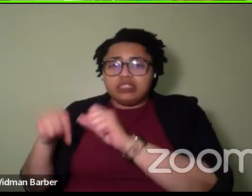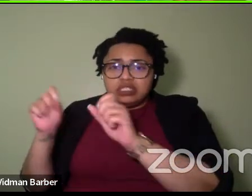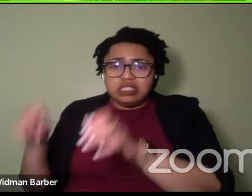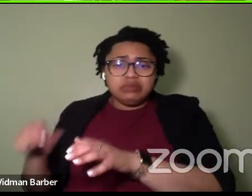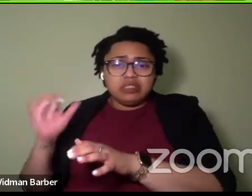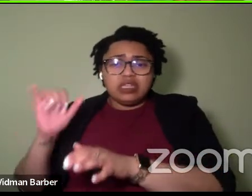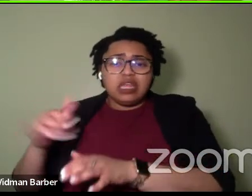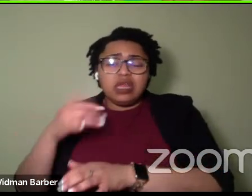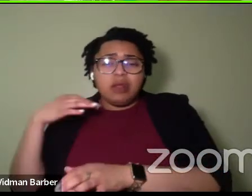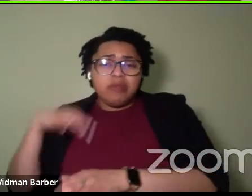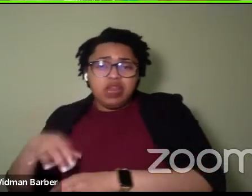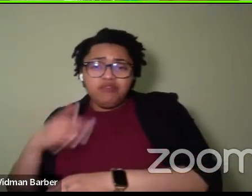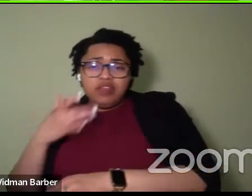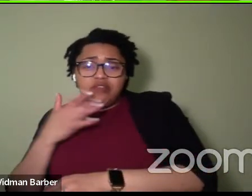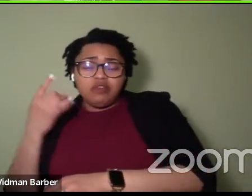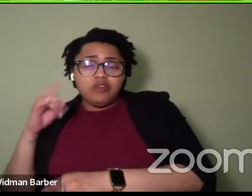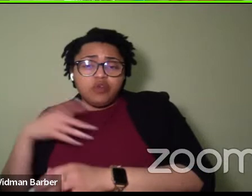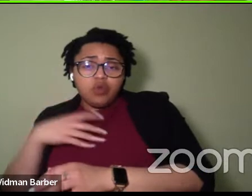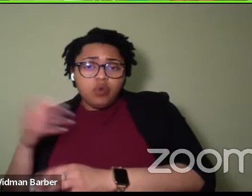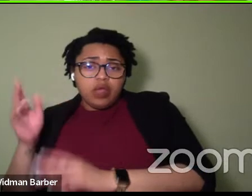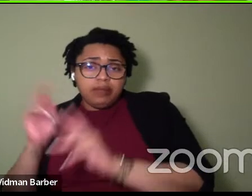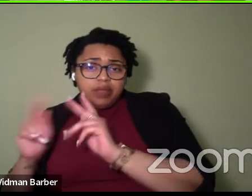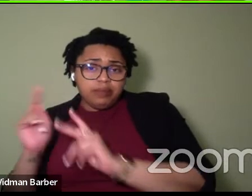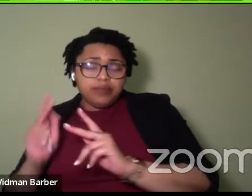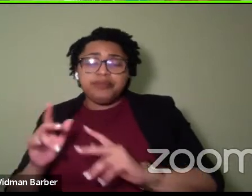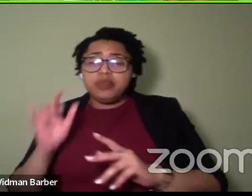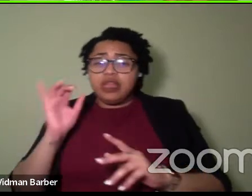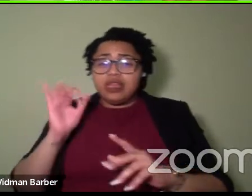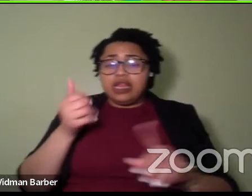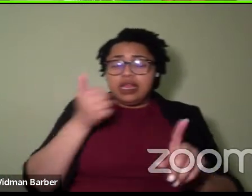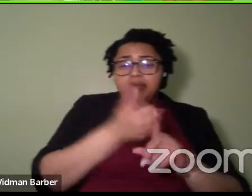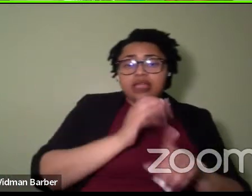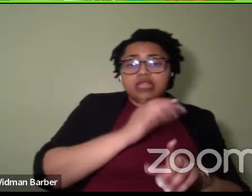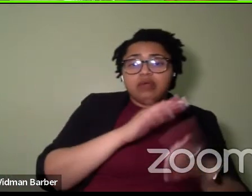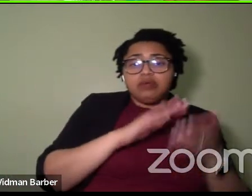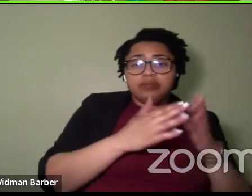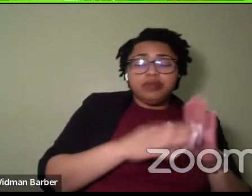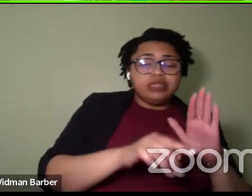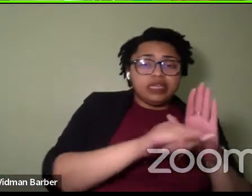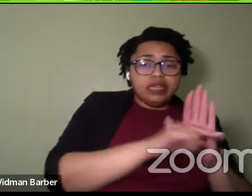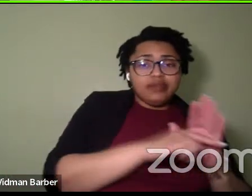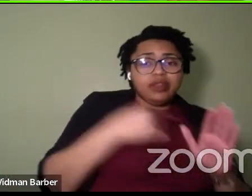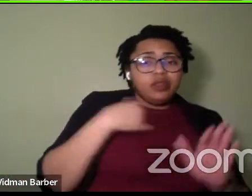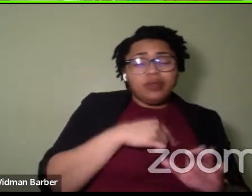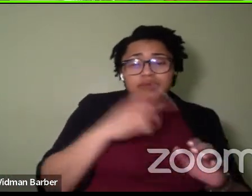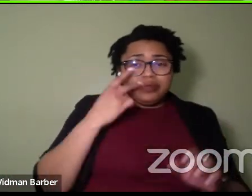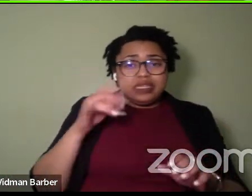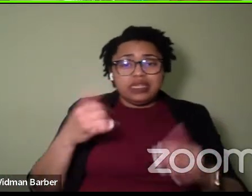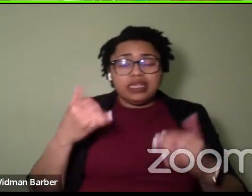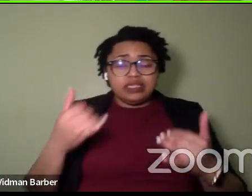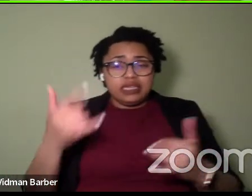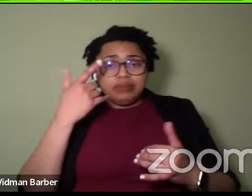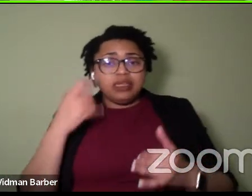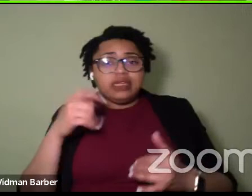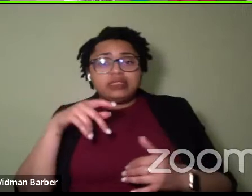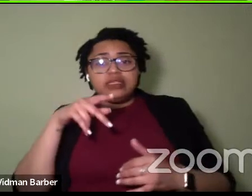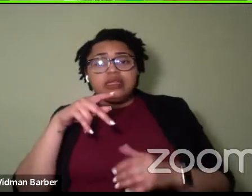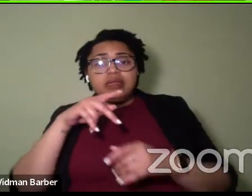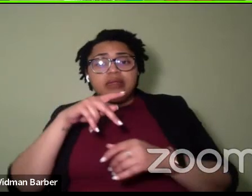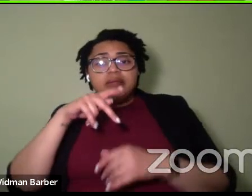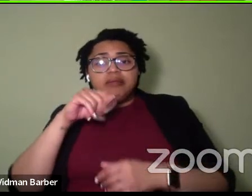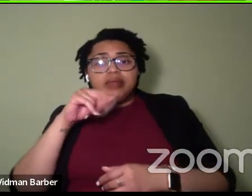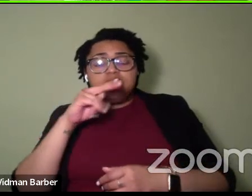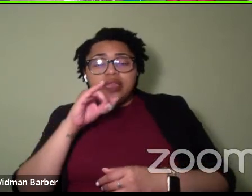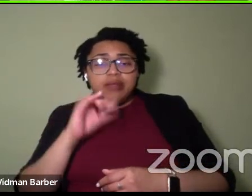to impact our communities negatively. And we're seeing that even today, right? Because the pandemic kind of amplified those disparities our communities